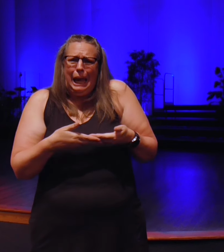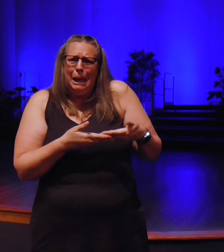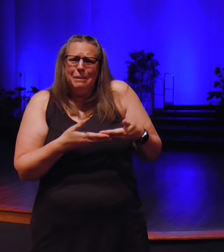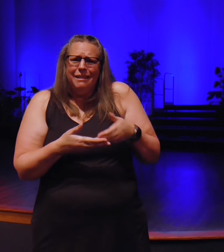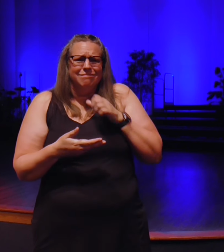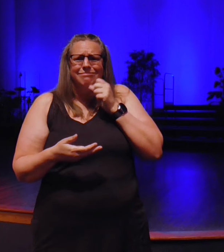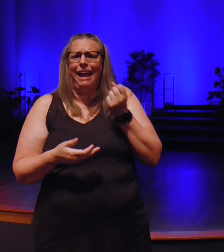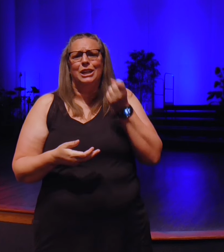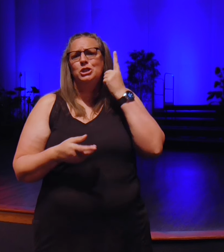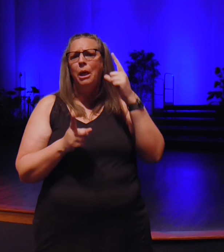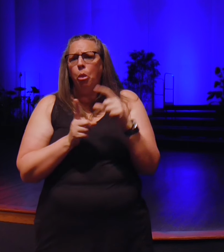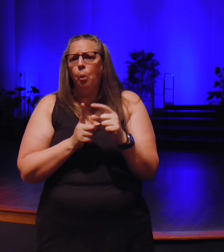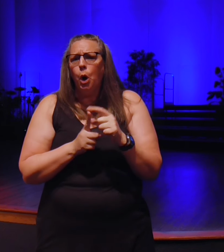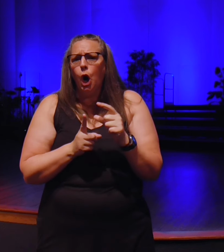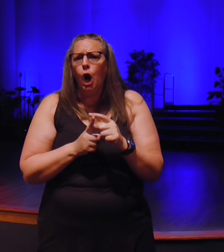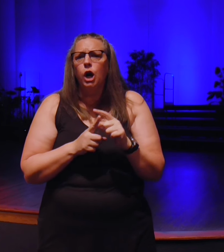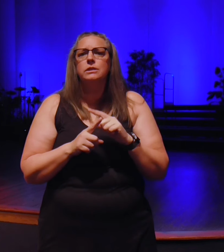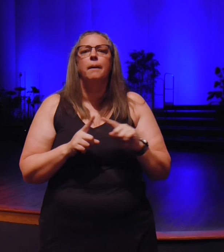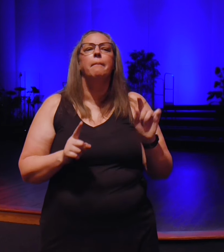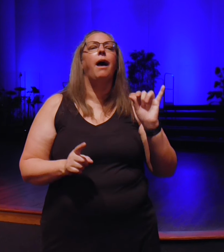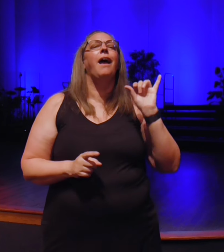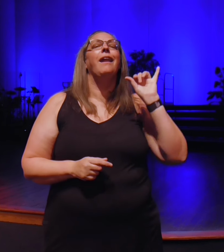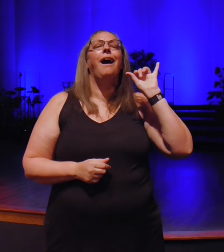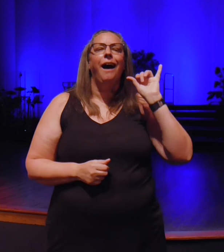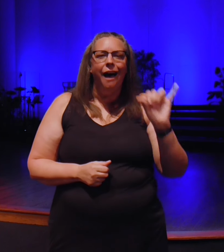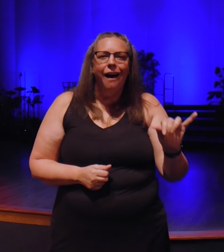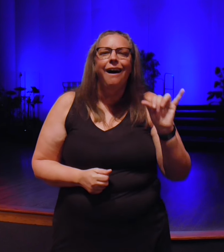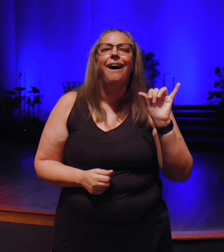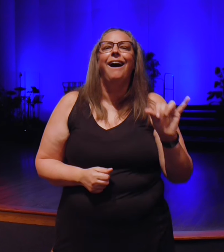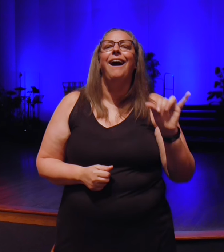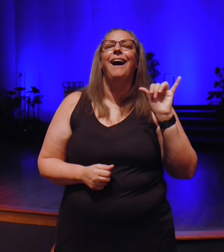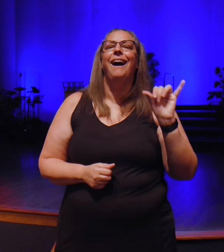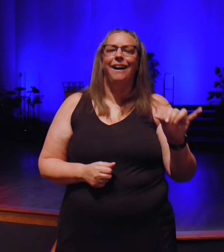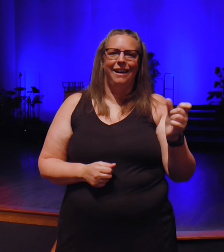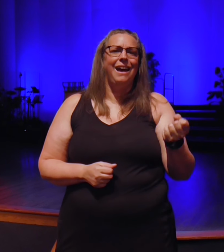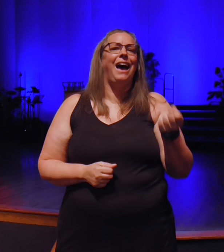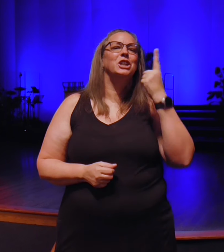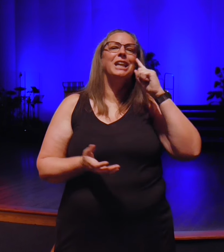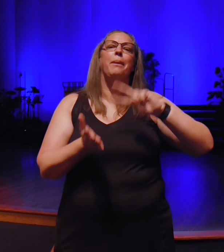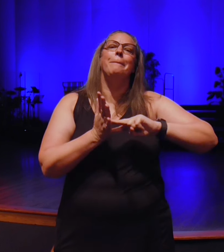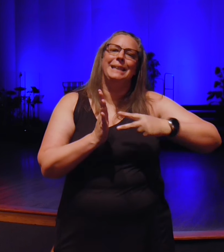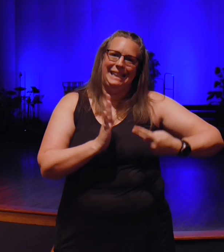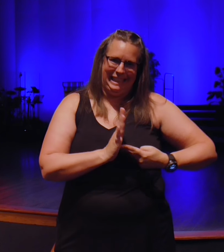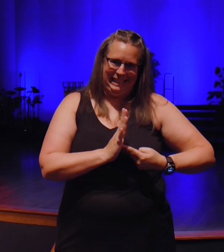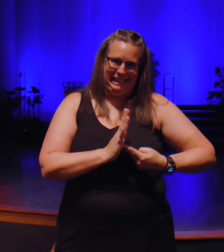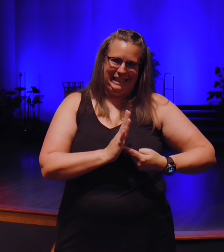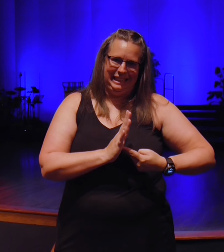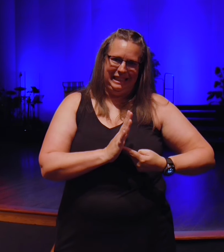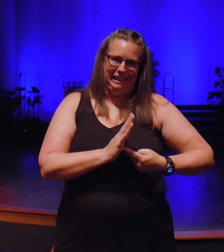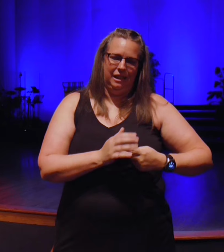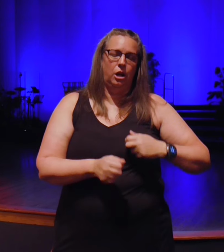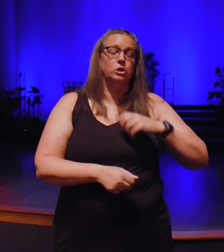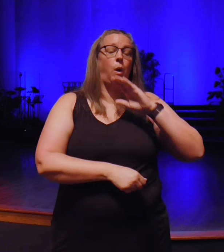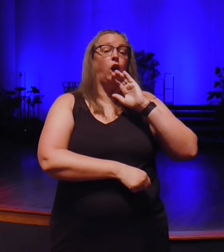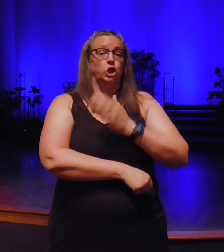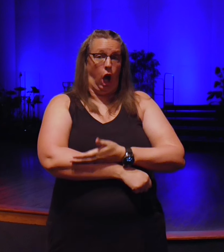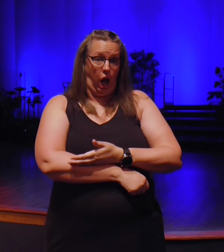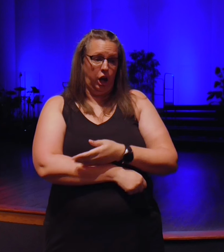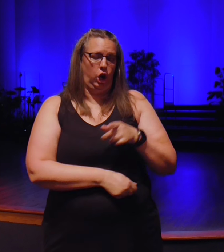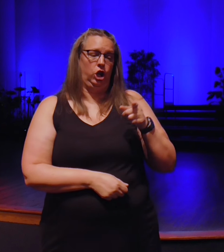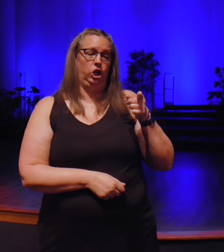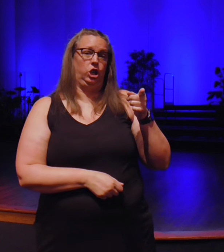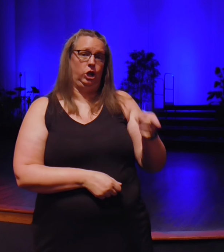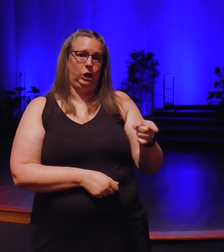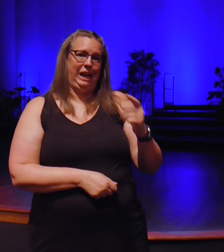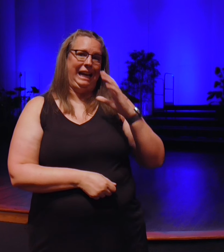words, but wise enough to fully embody their meaning. Our daughter